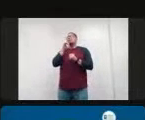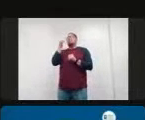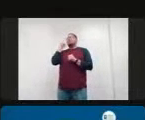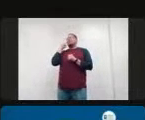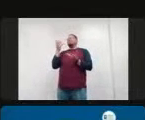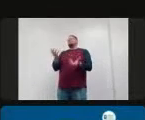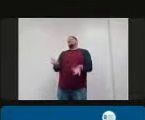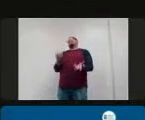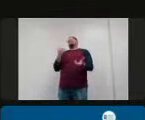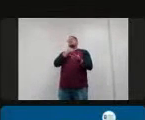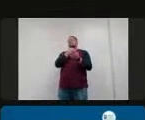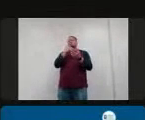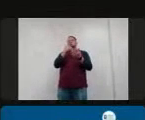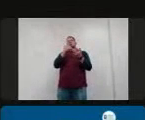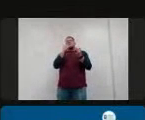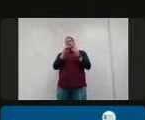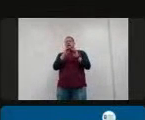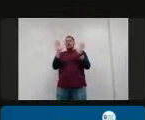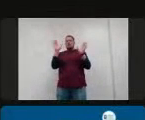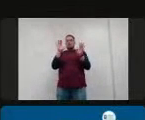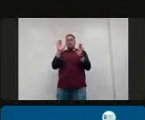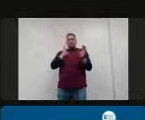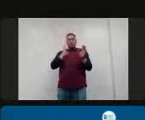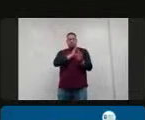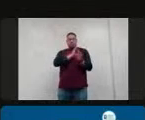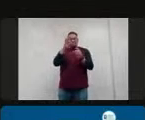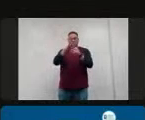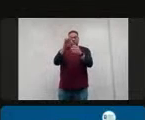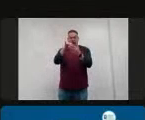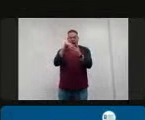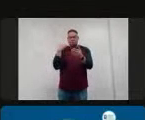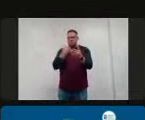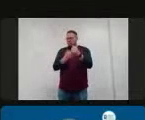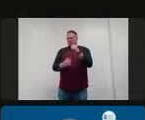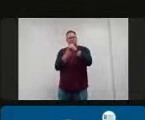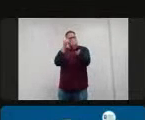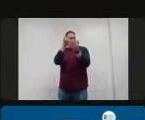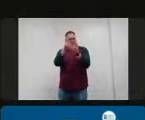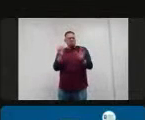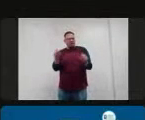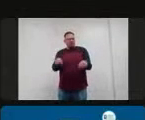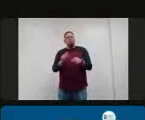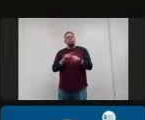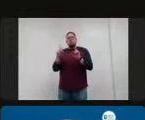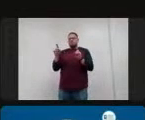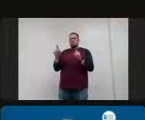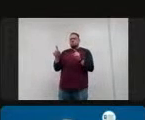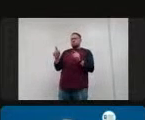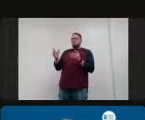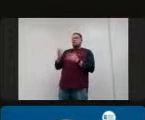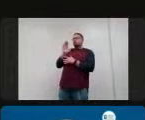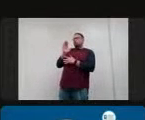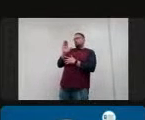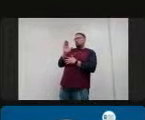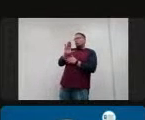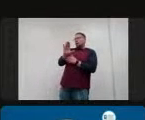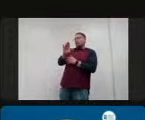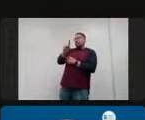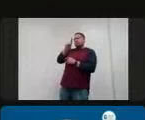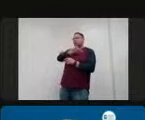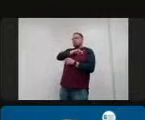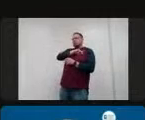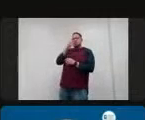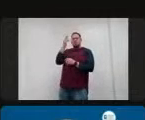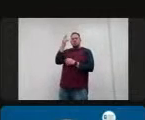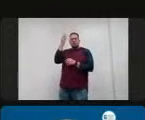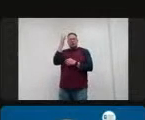again, make it very clear, the board voted this way, that's what we are all going to uphold. But what is your personal reasoning